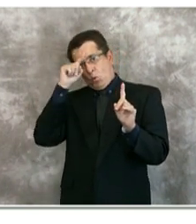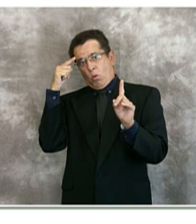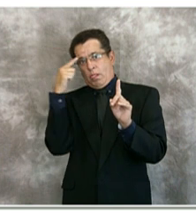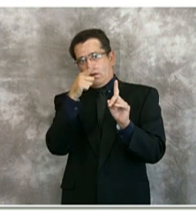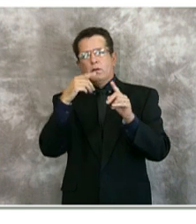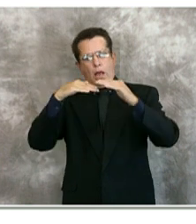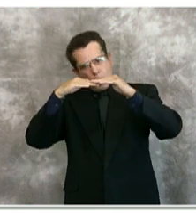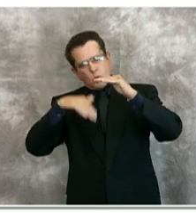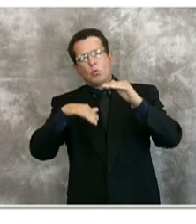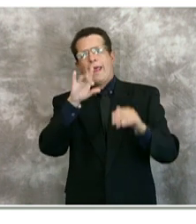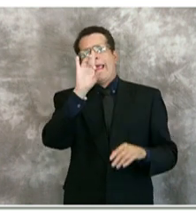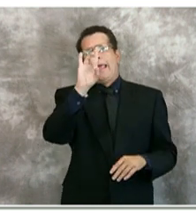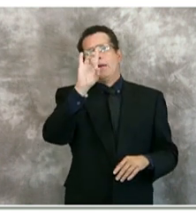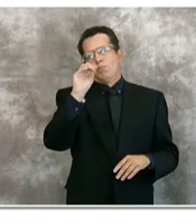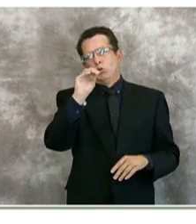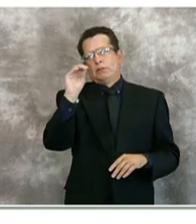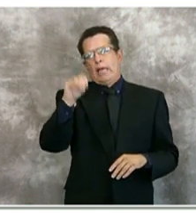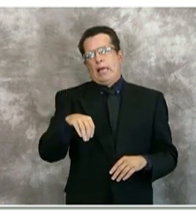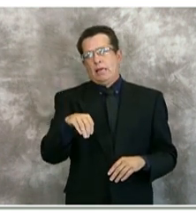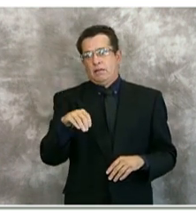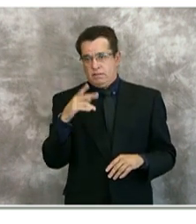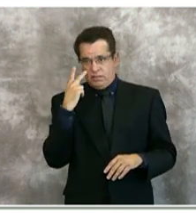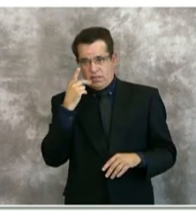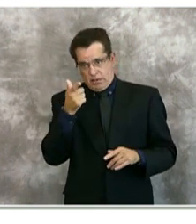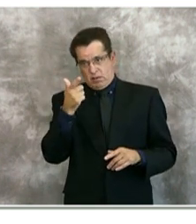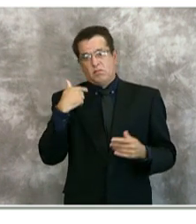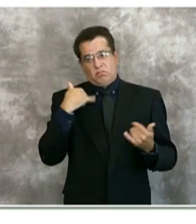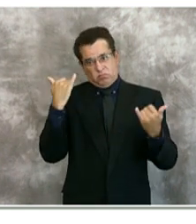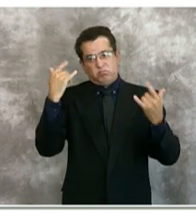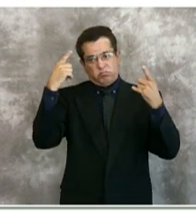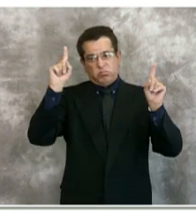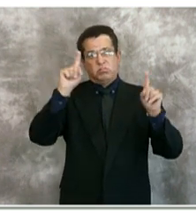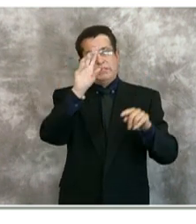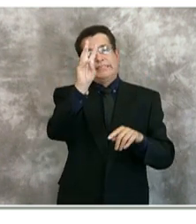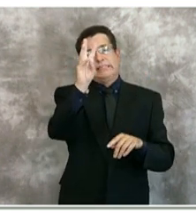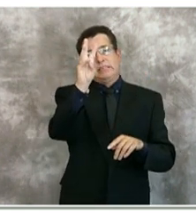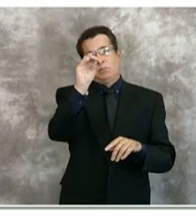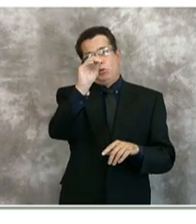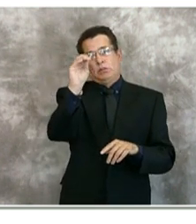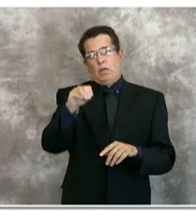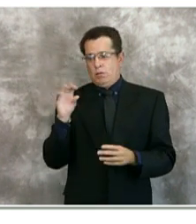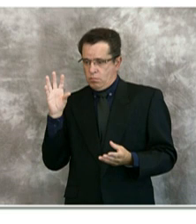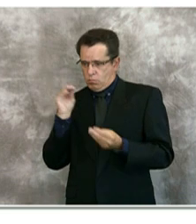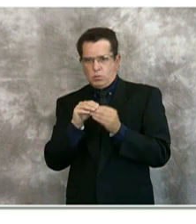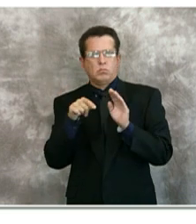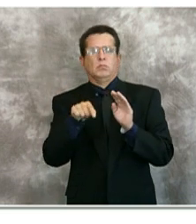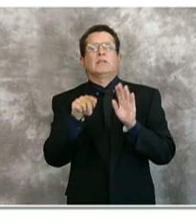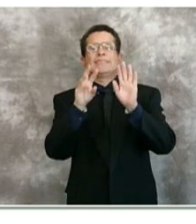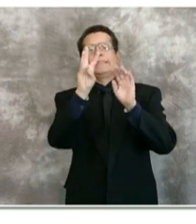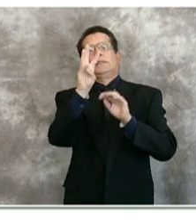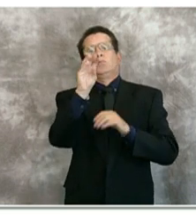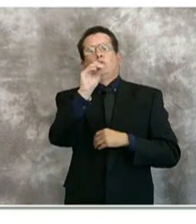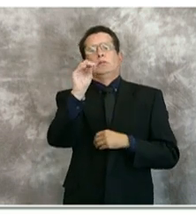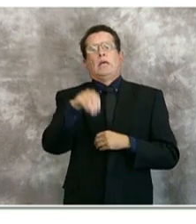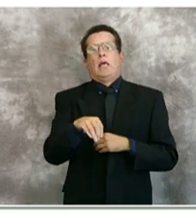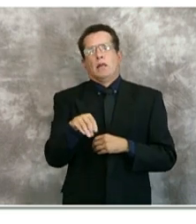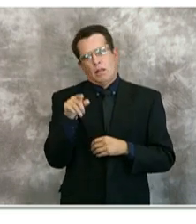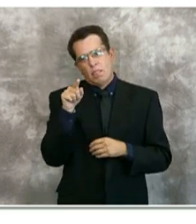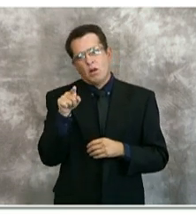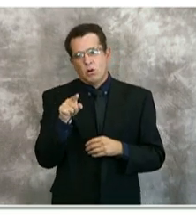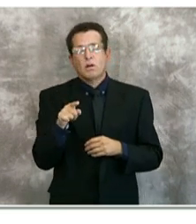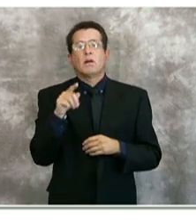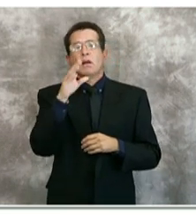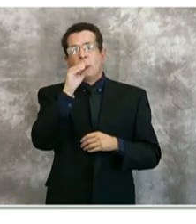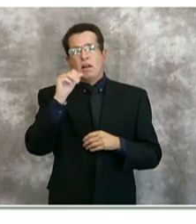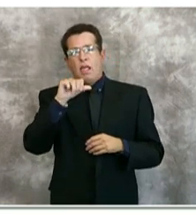be under 8%. And you can see right now we are at 6%. Our subsequent charts report percentage